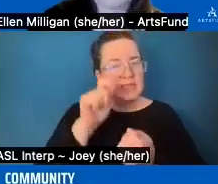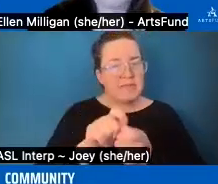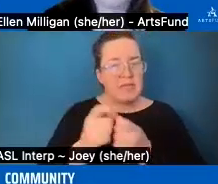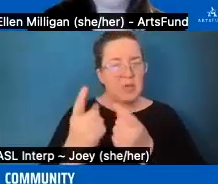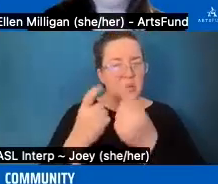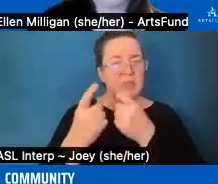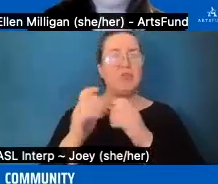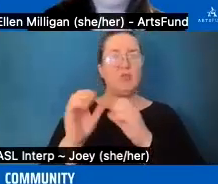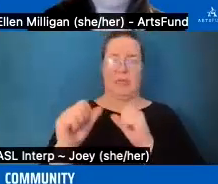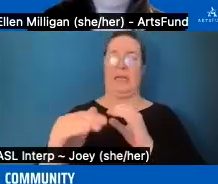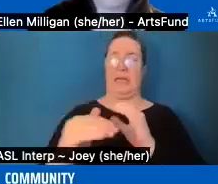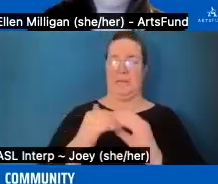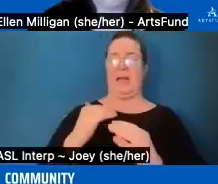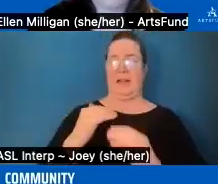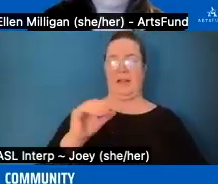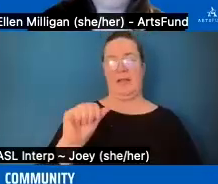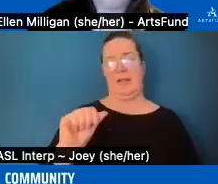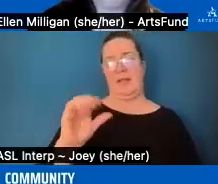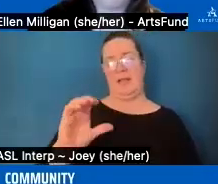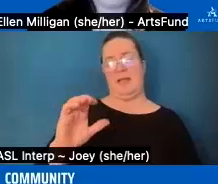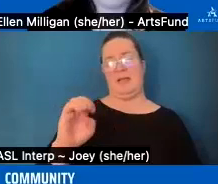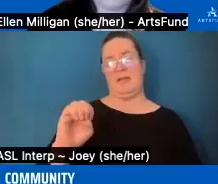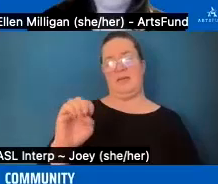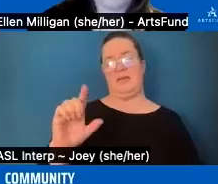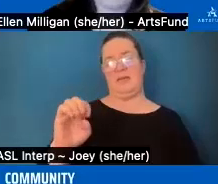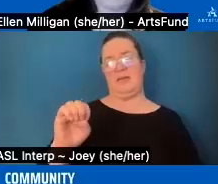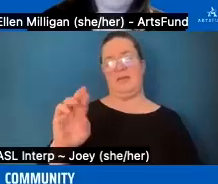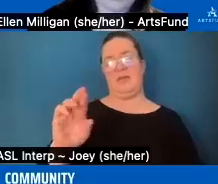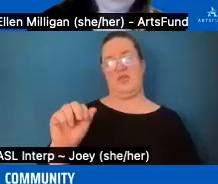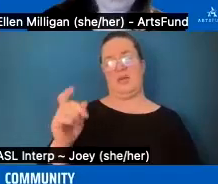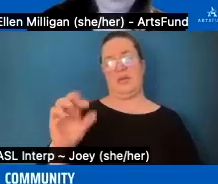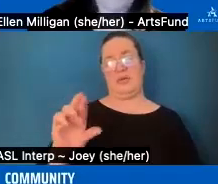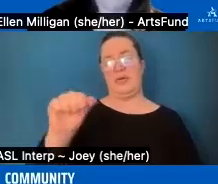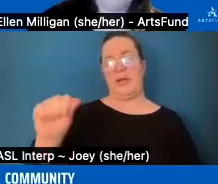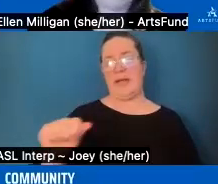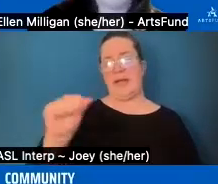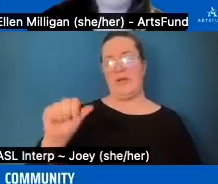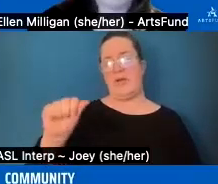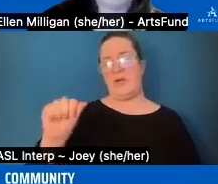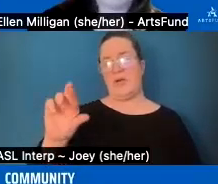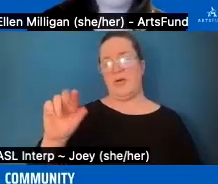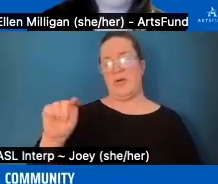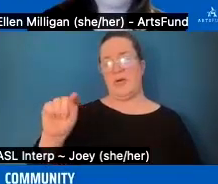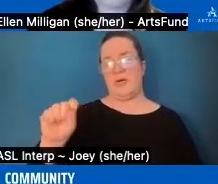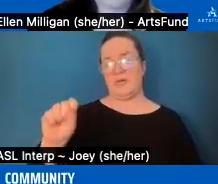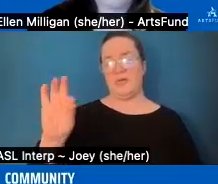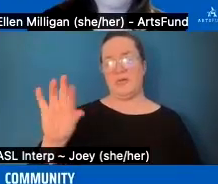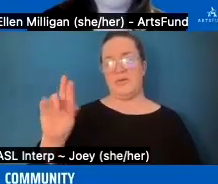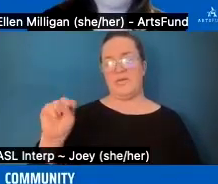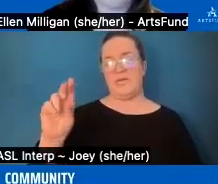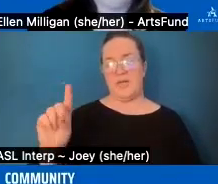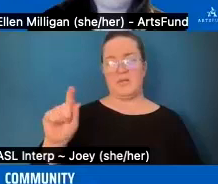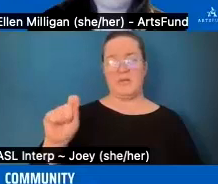at accelerator@artsfund.org or call our new Accelerator specific phone line at